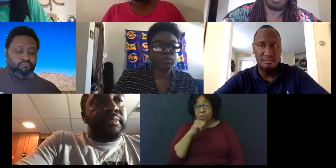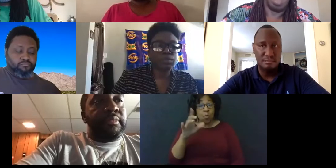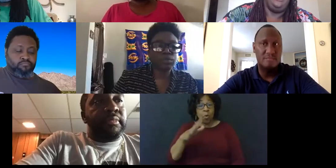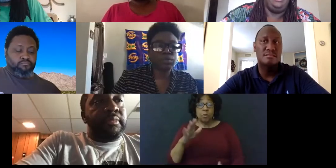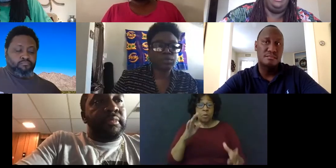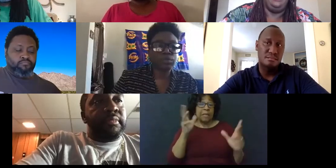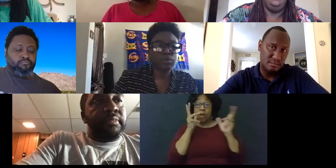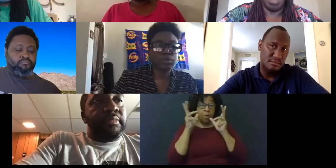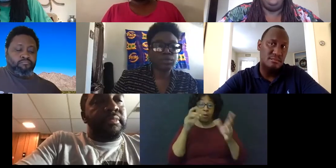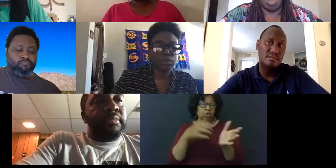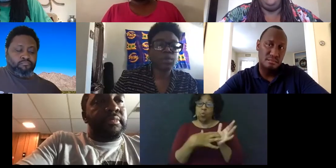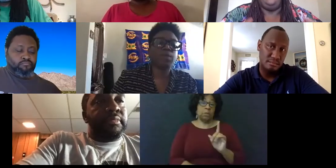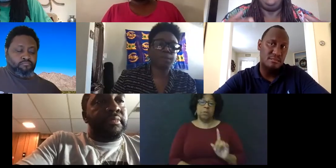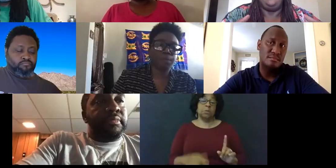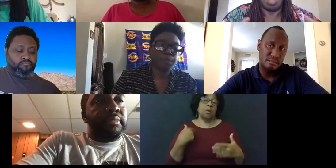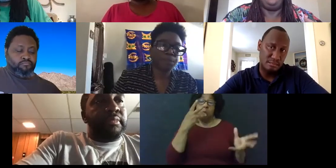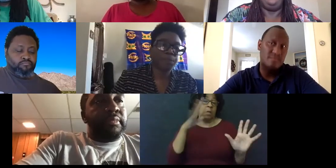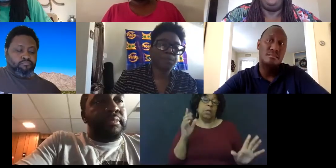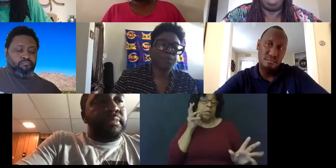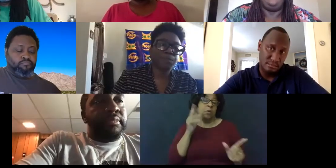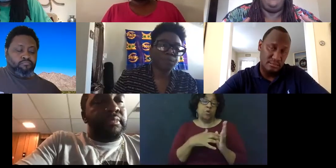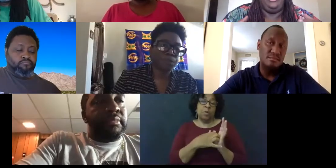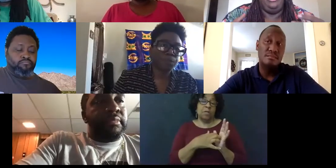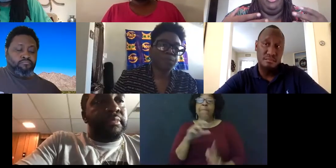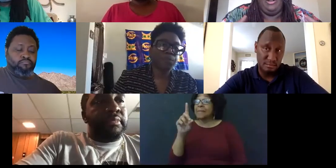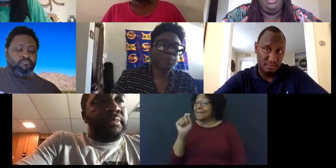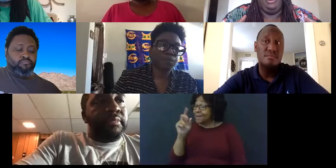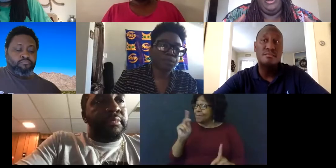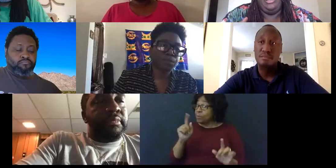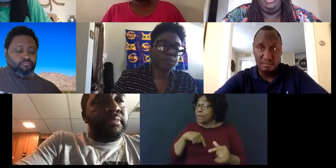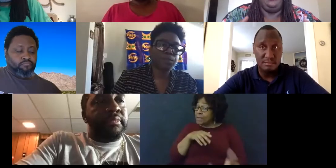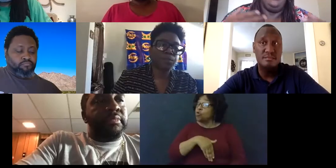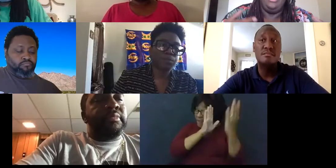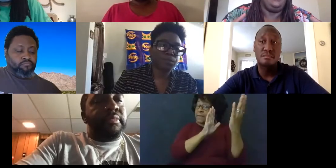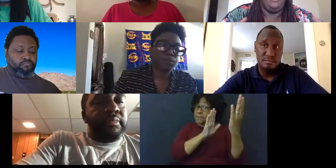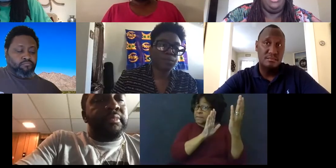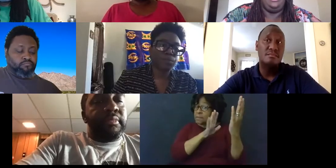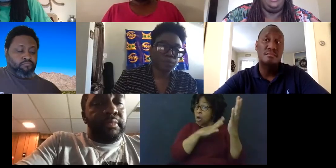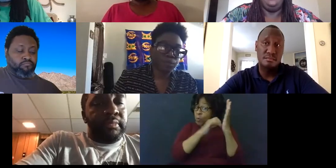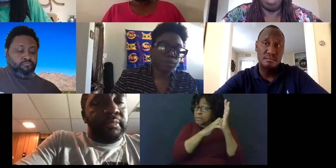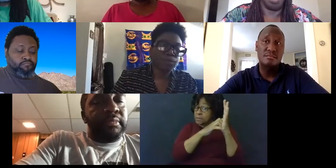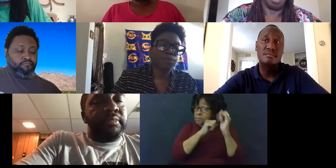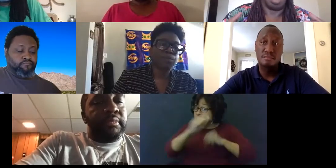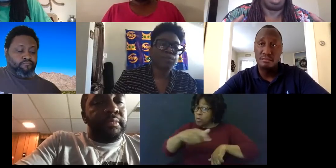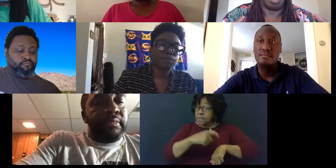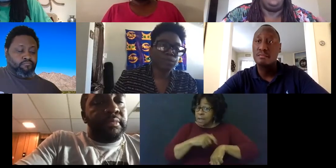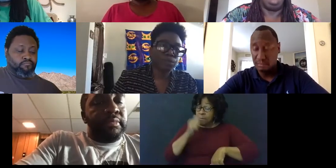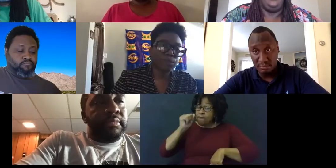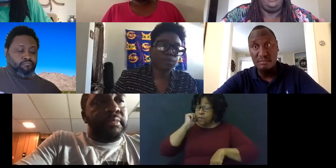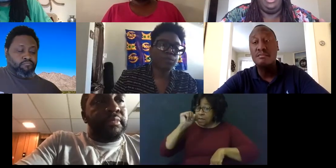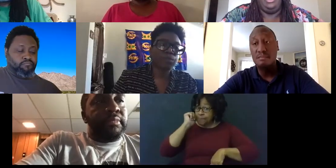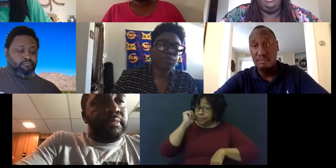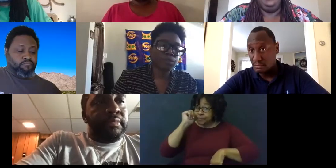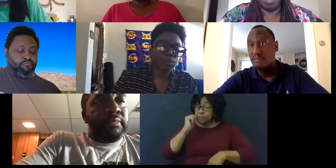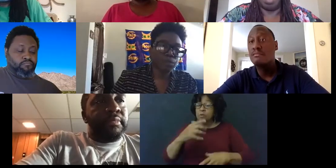about your weaknesses. And as disabled people, we really have to confront our weaknesses on a daily basis in order to get the things that